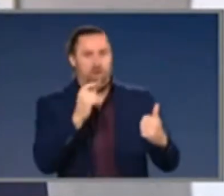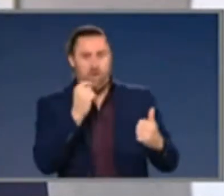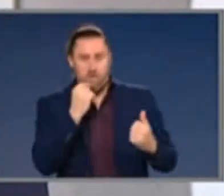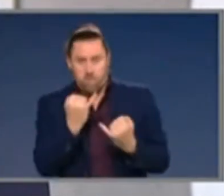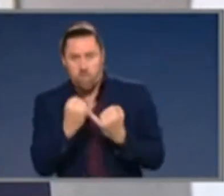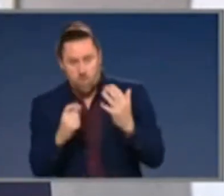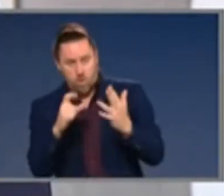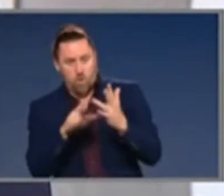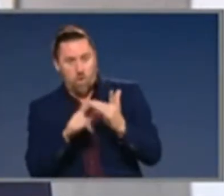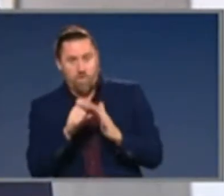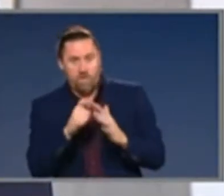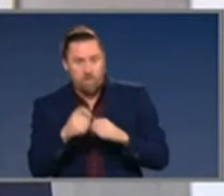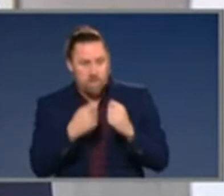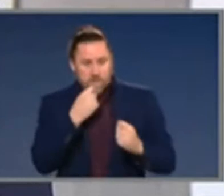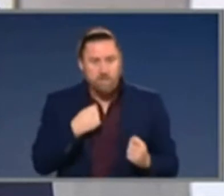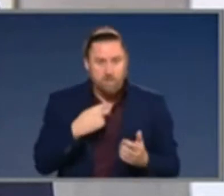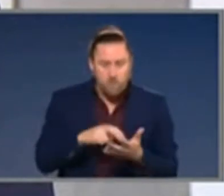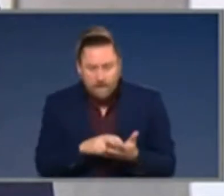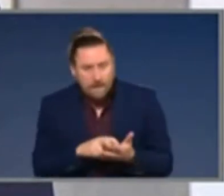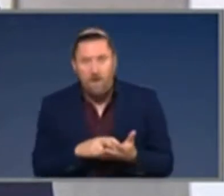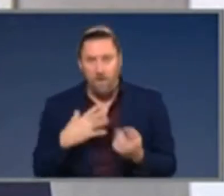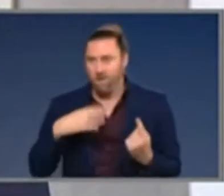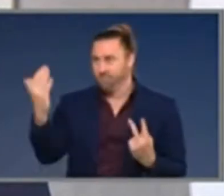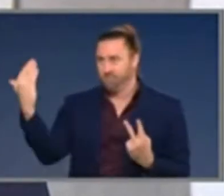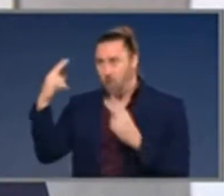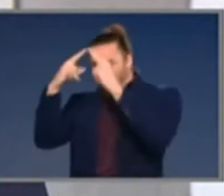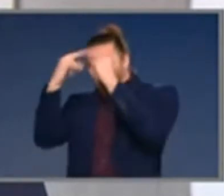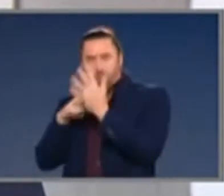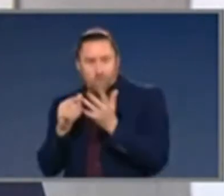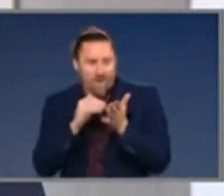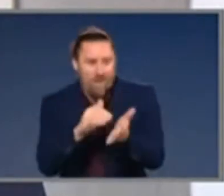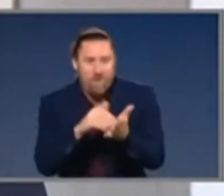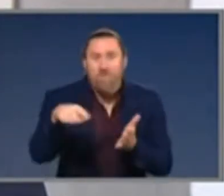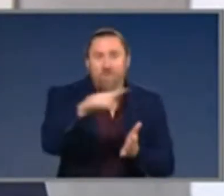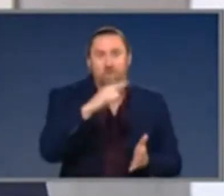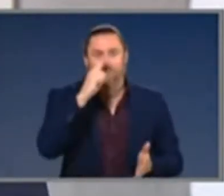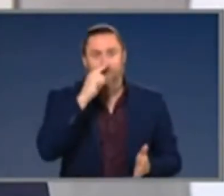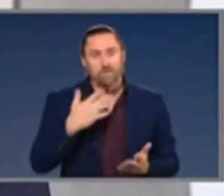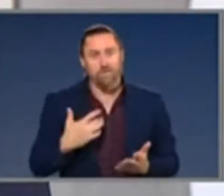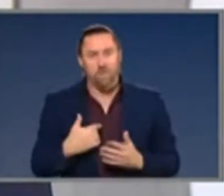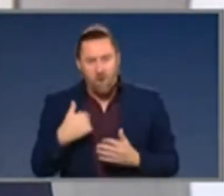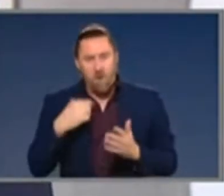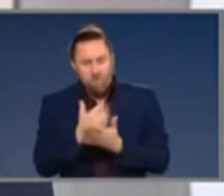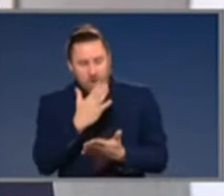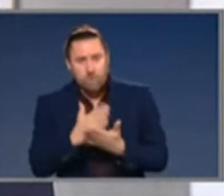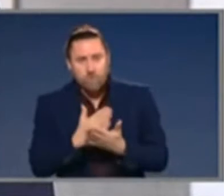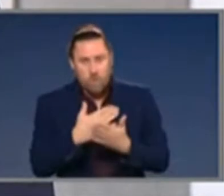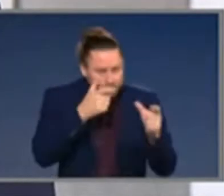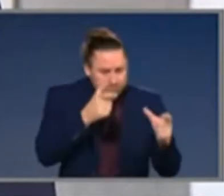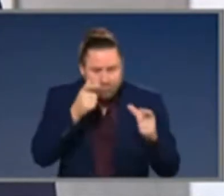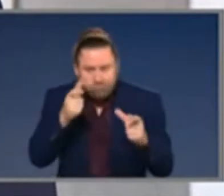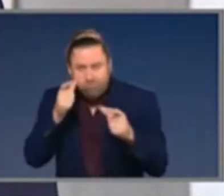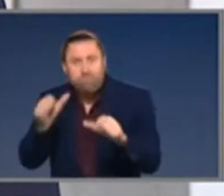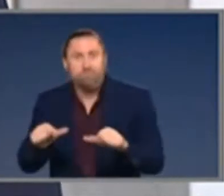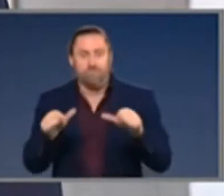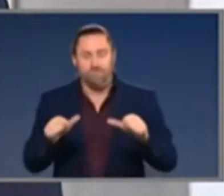public working nursing workforce is a critical part of the solution to ensure we can move people quickly into